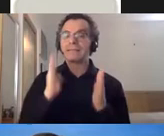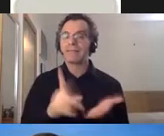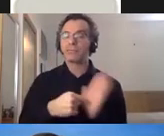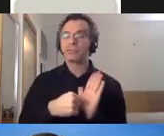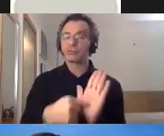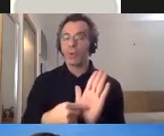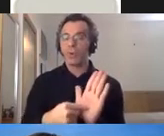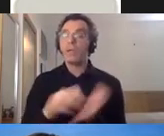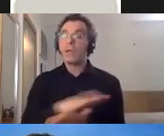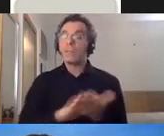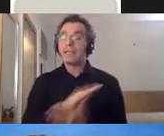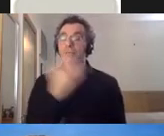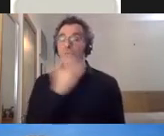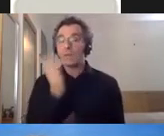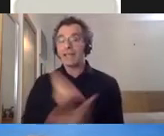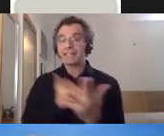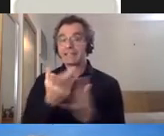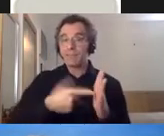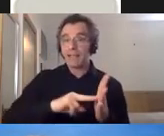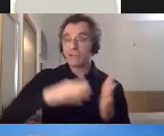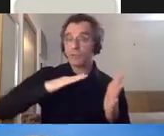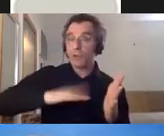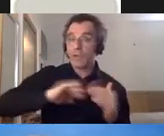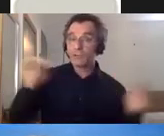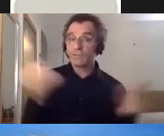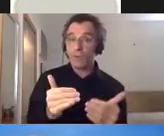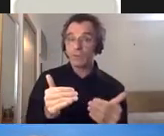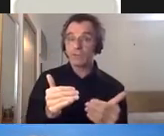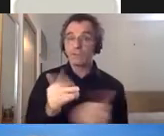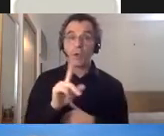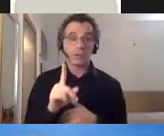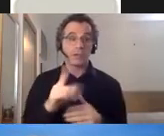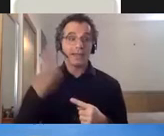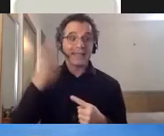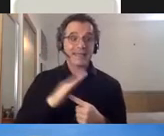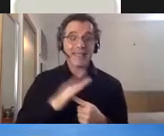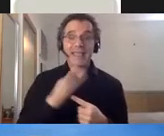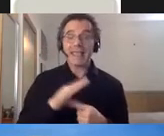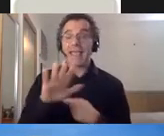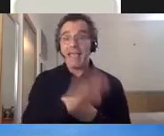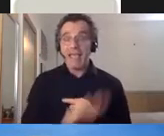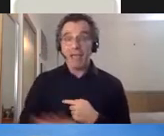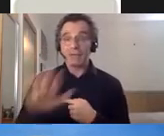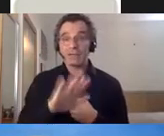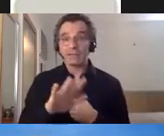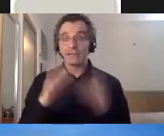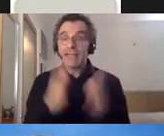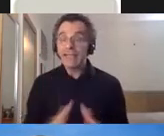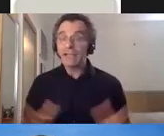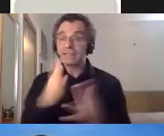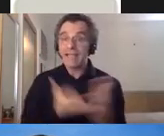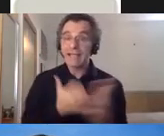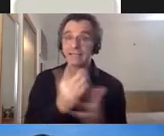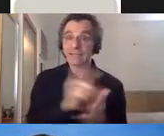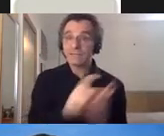principle, school accessibility plans are required to focus on the following key areas. 1, increasing access for disabled pupils